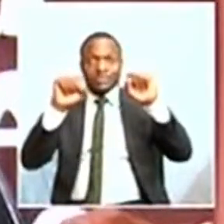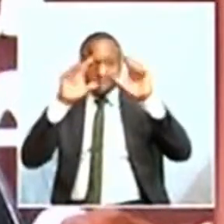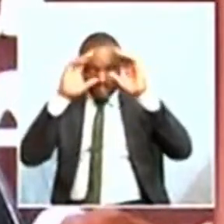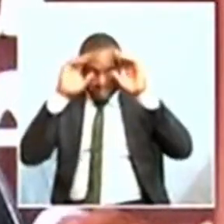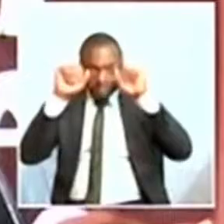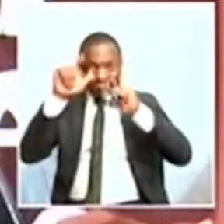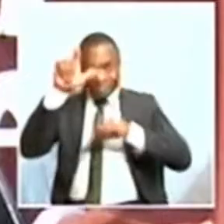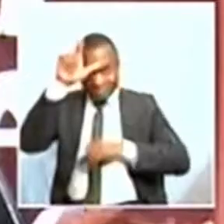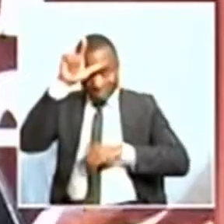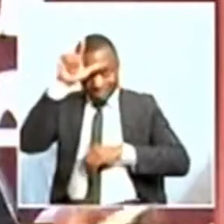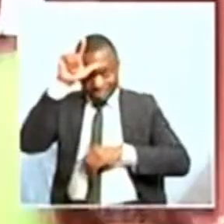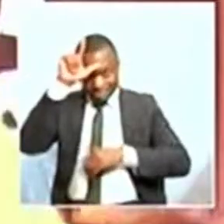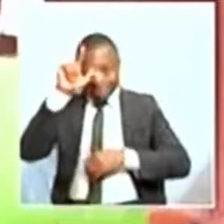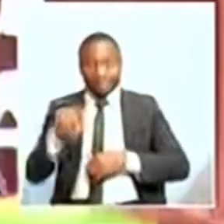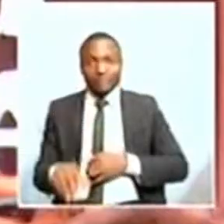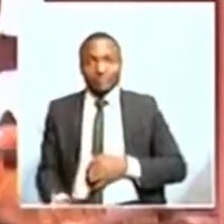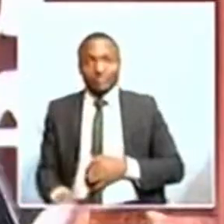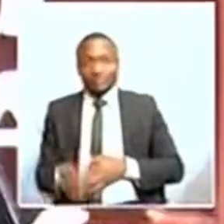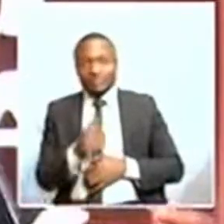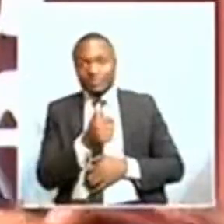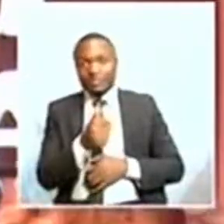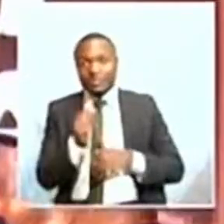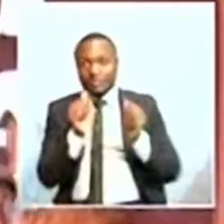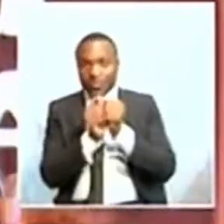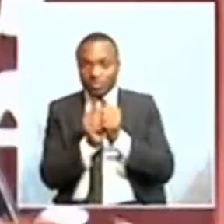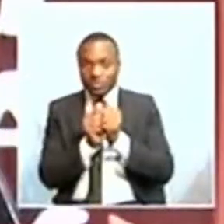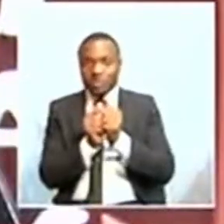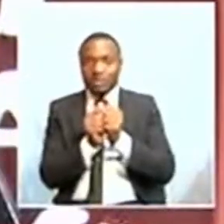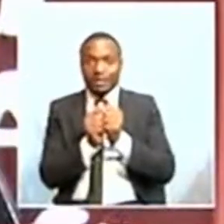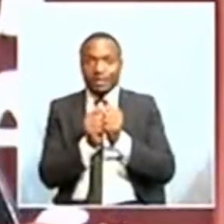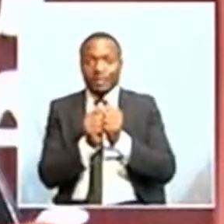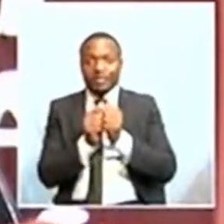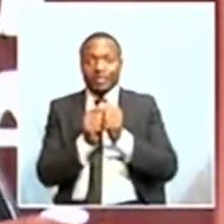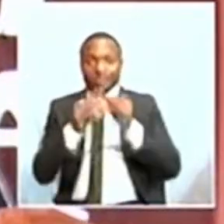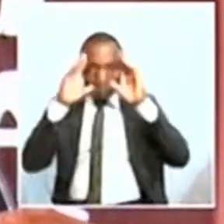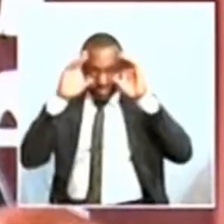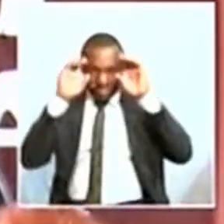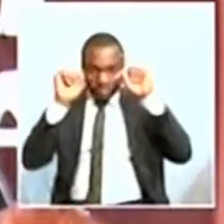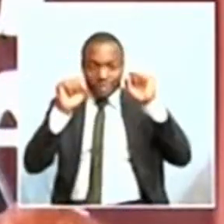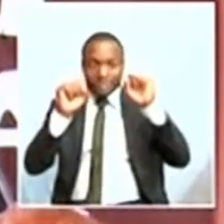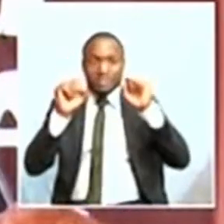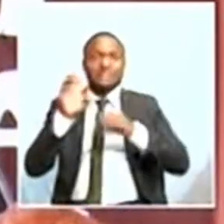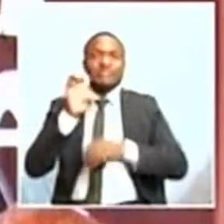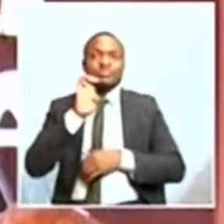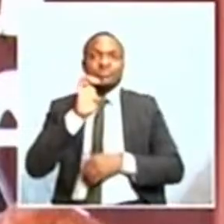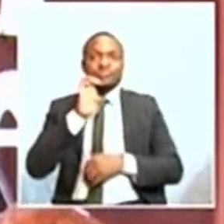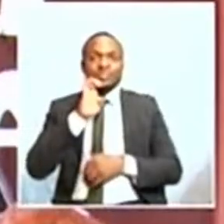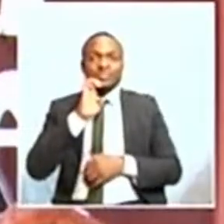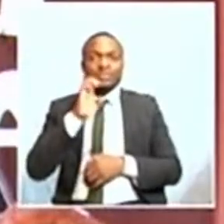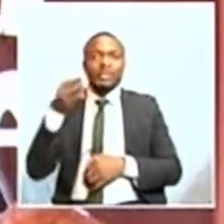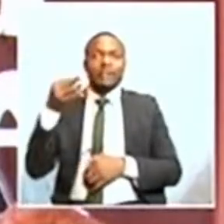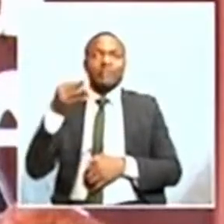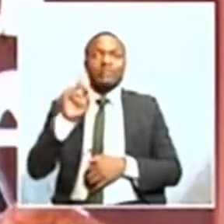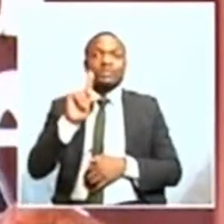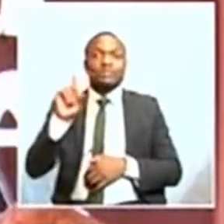Ms. Edith Zewelani Nawakwi, President of the Forum for Democracy and Development. So these